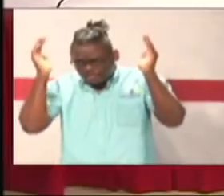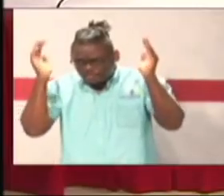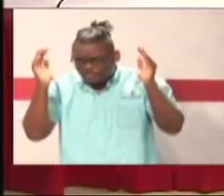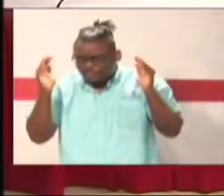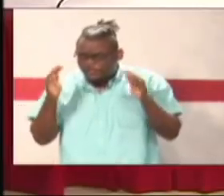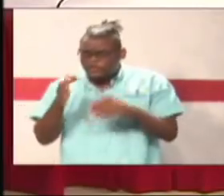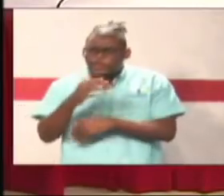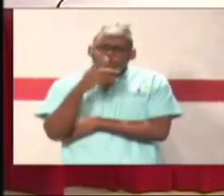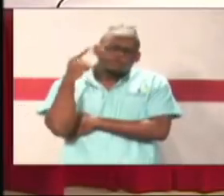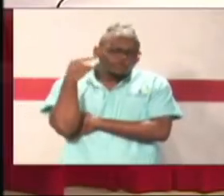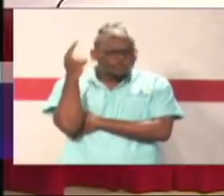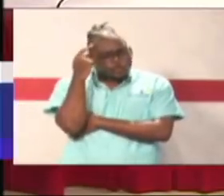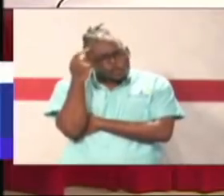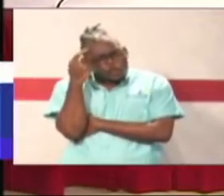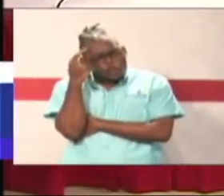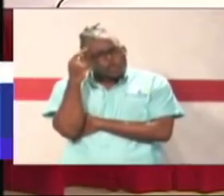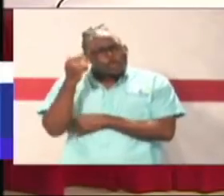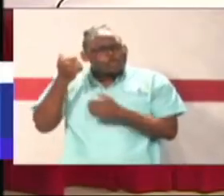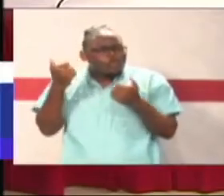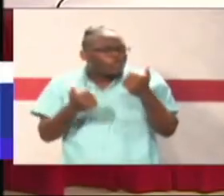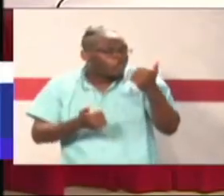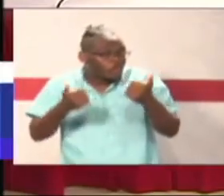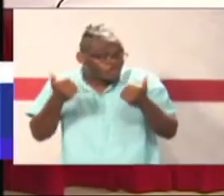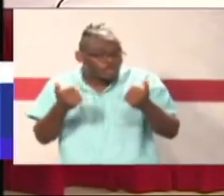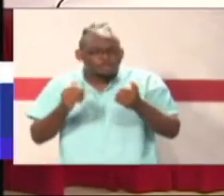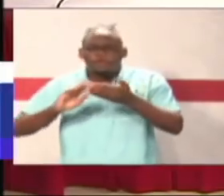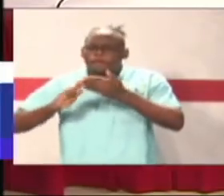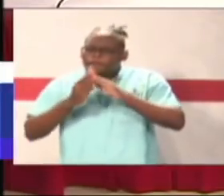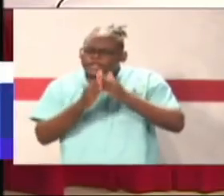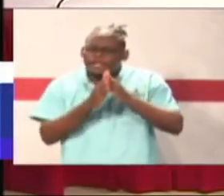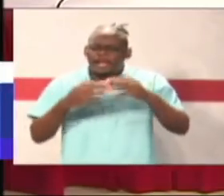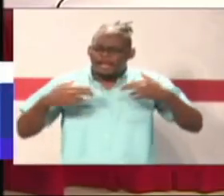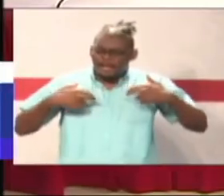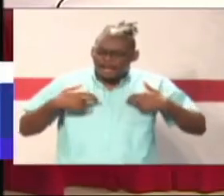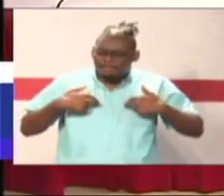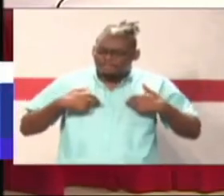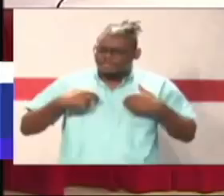counties have recorded the highest number of COVID-19 cases?